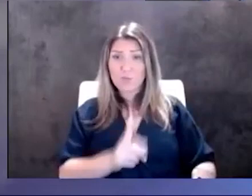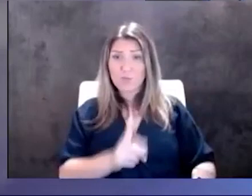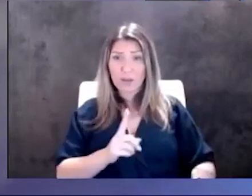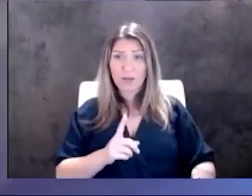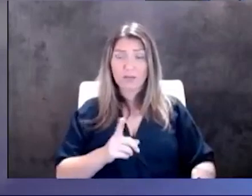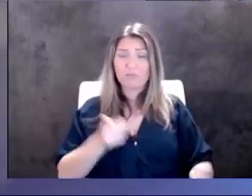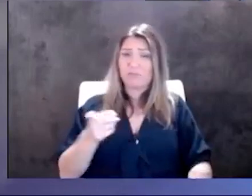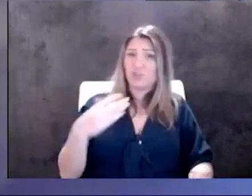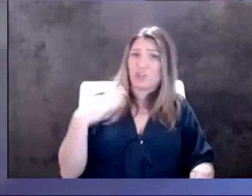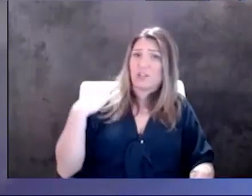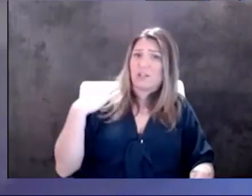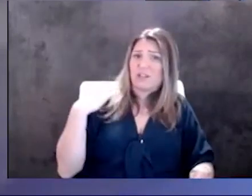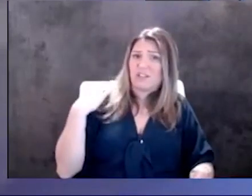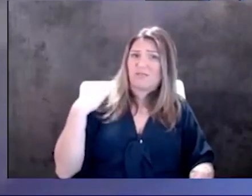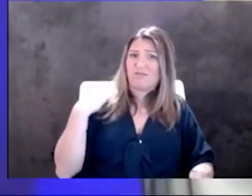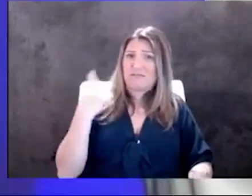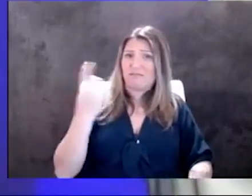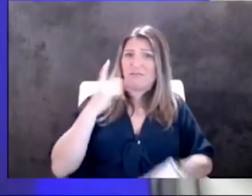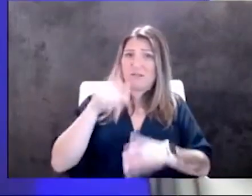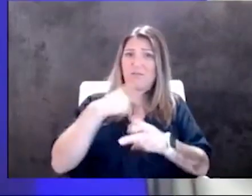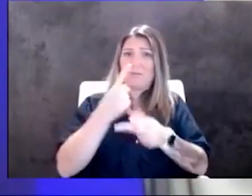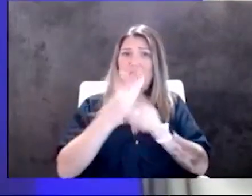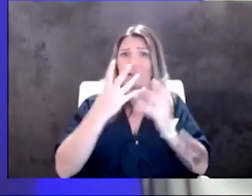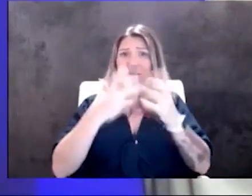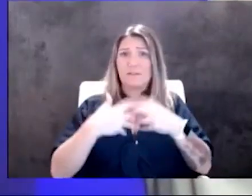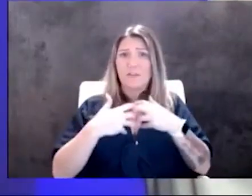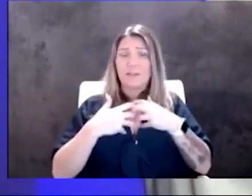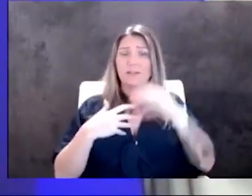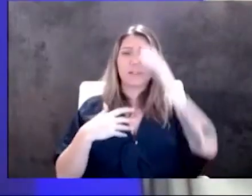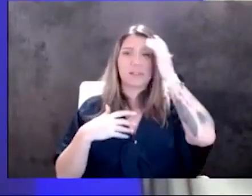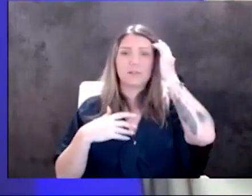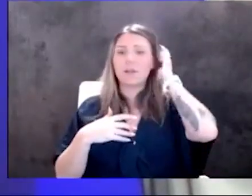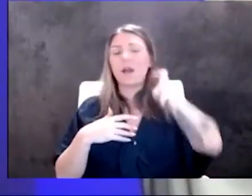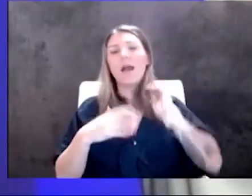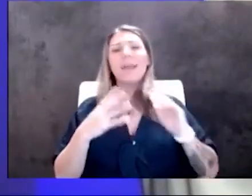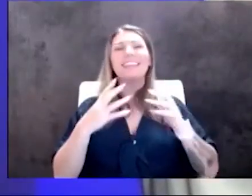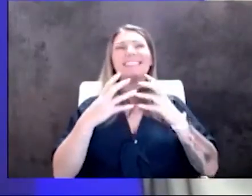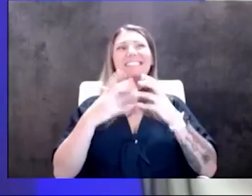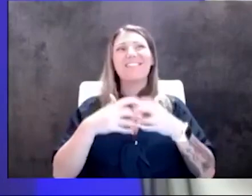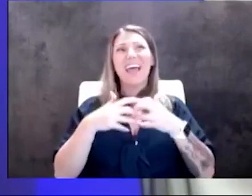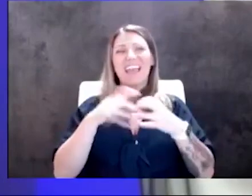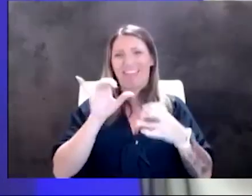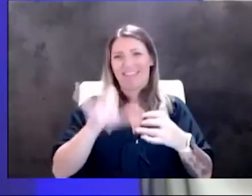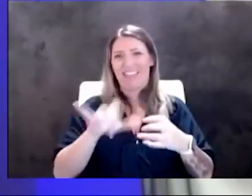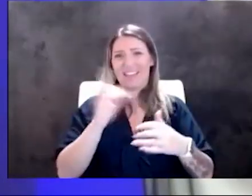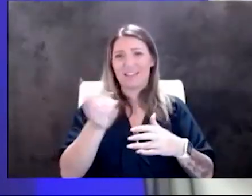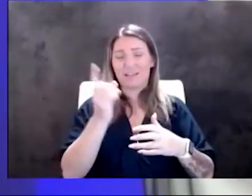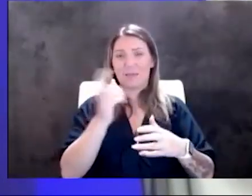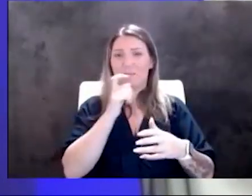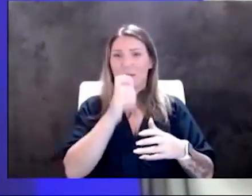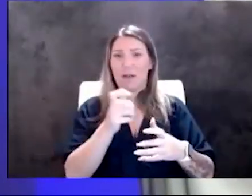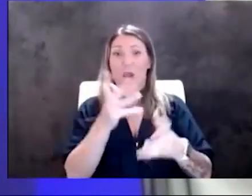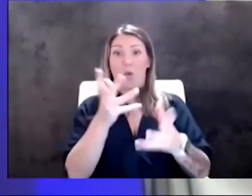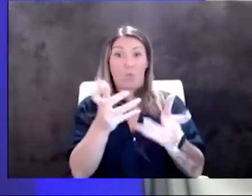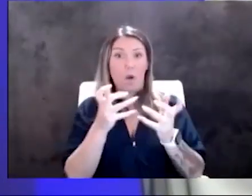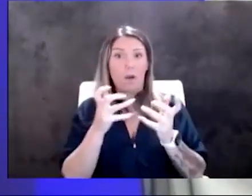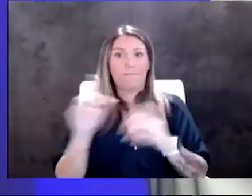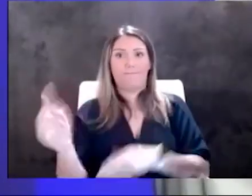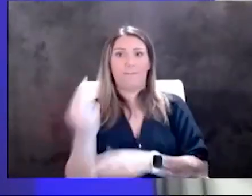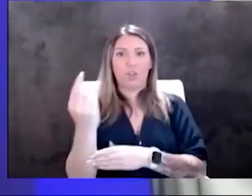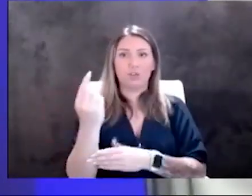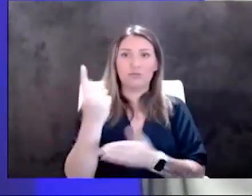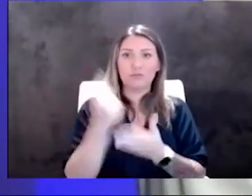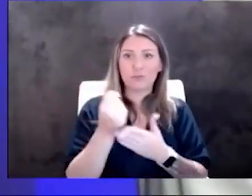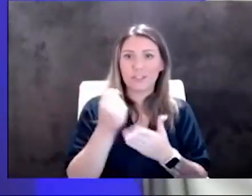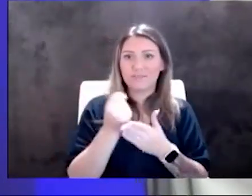for some type of device? I mean, I think, a device is something that we really don't jump to as a first-line treatment in someone, especially that's that